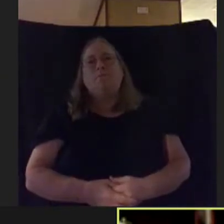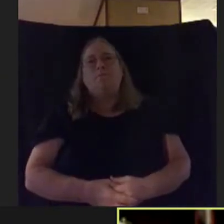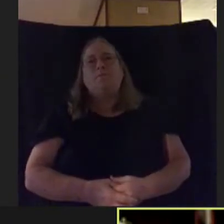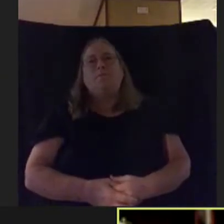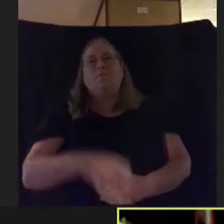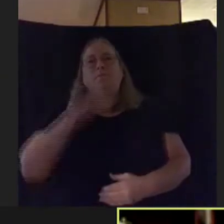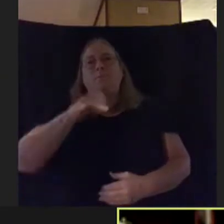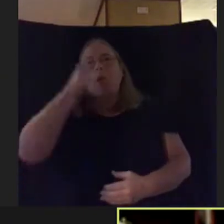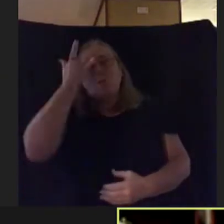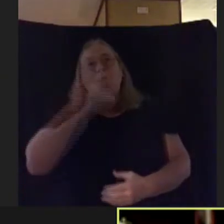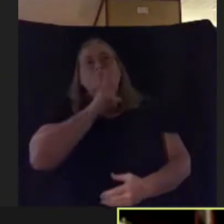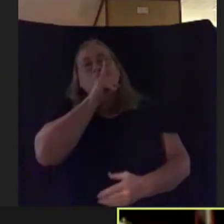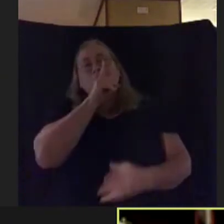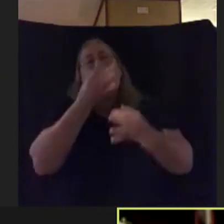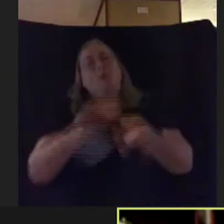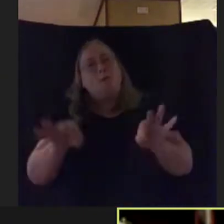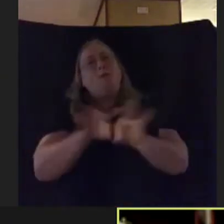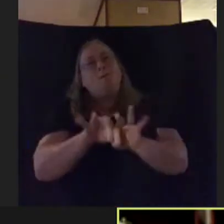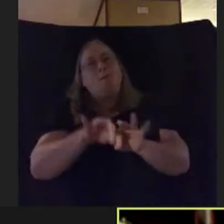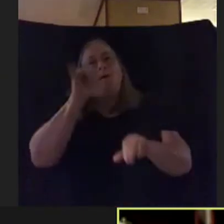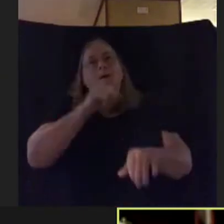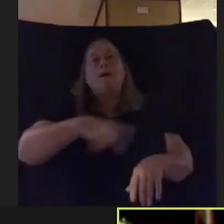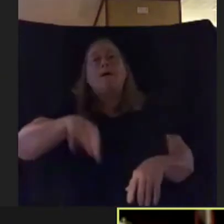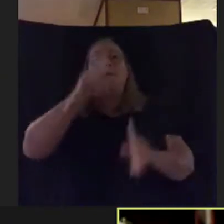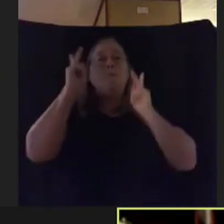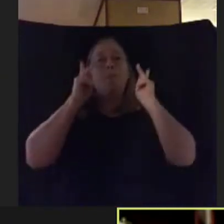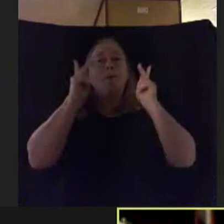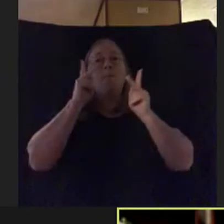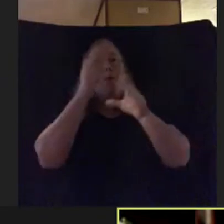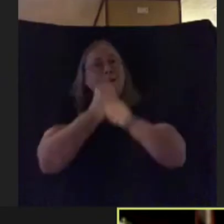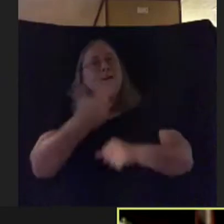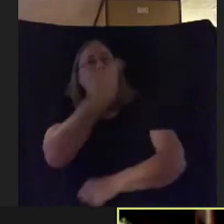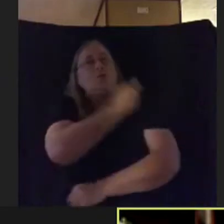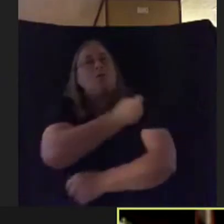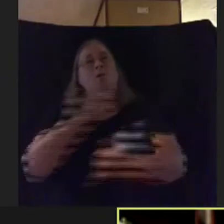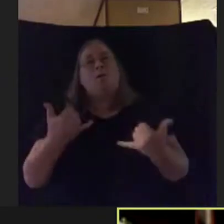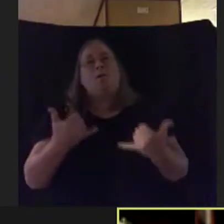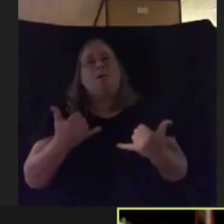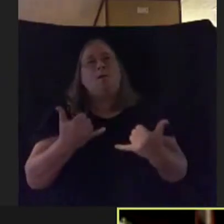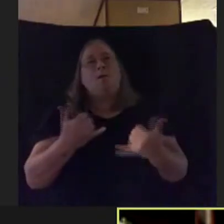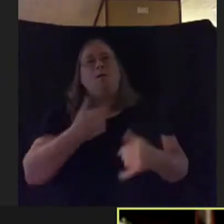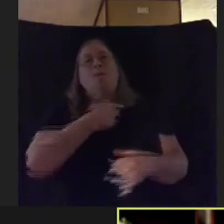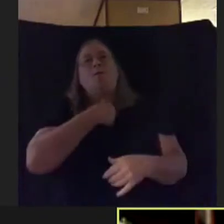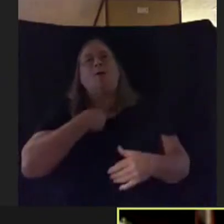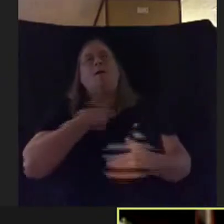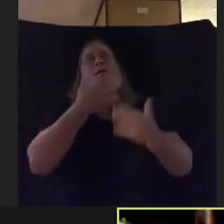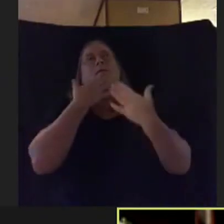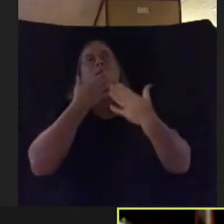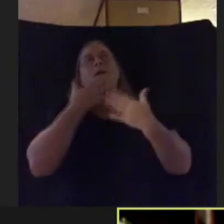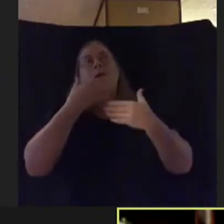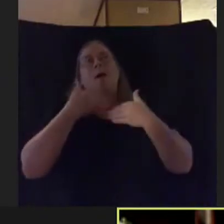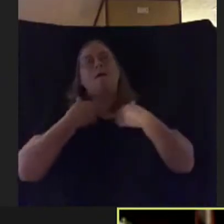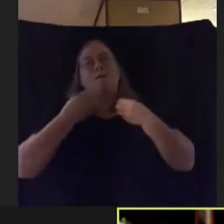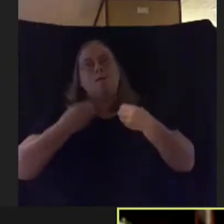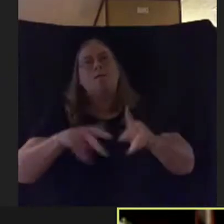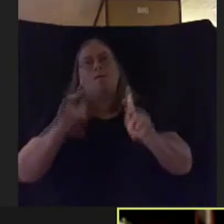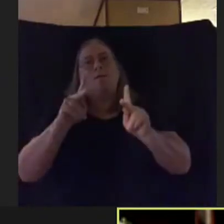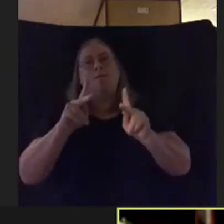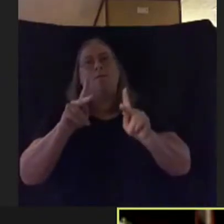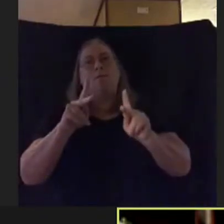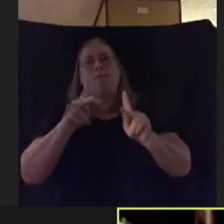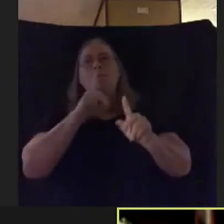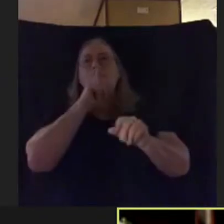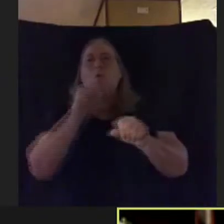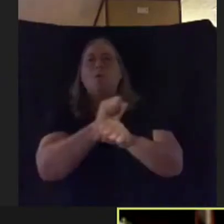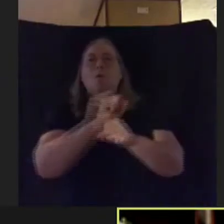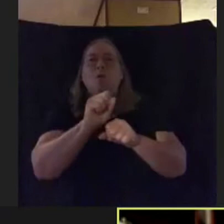those individuals to get vaccinated now. And that's why, you know, we're so grateful that we have the opportunity to really work on this and